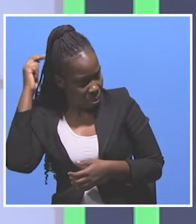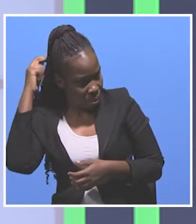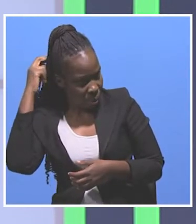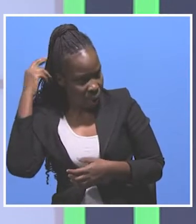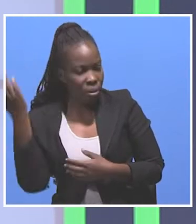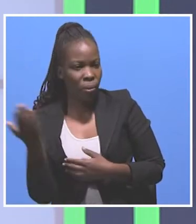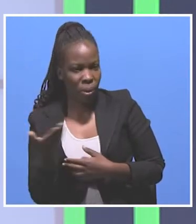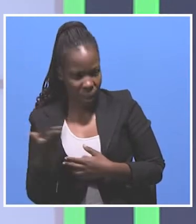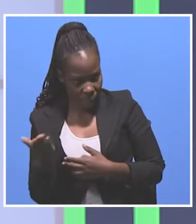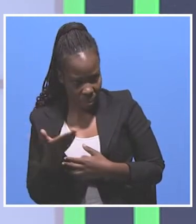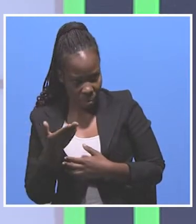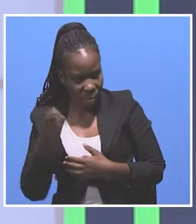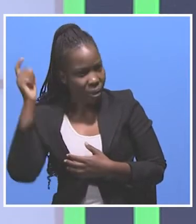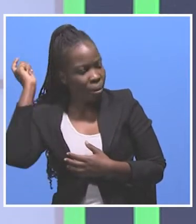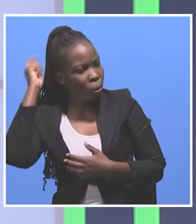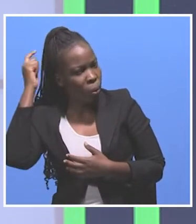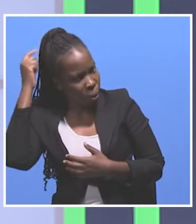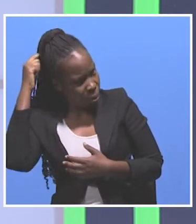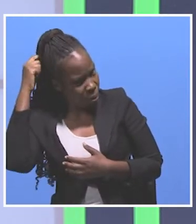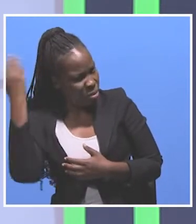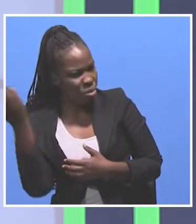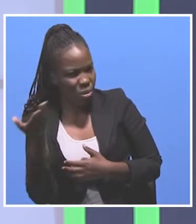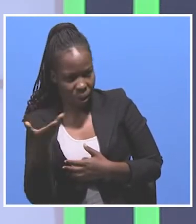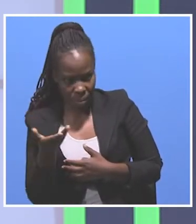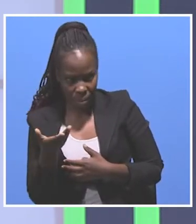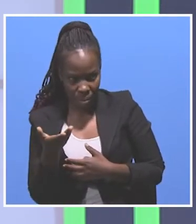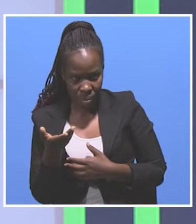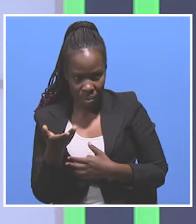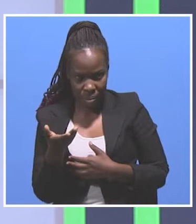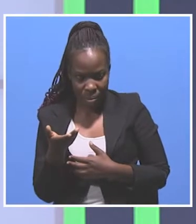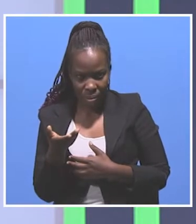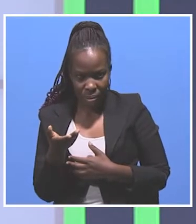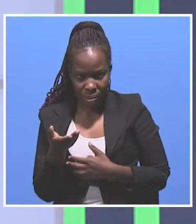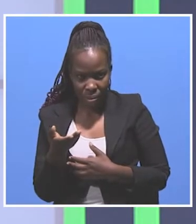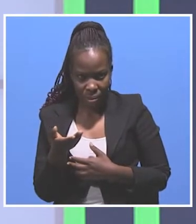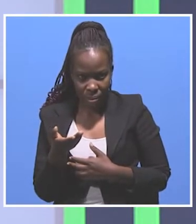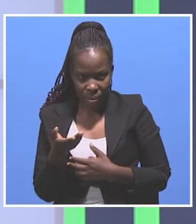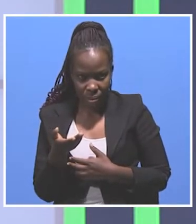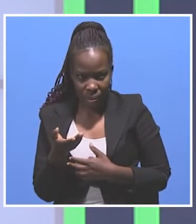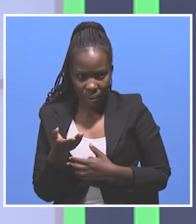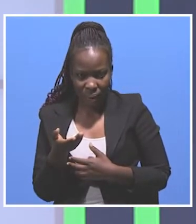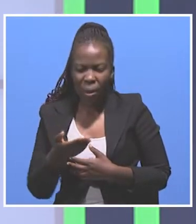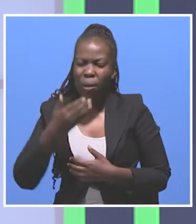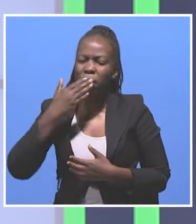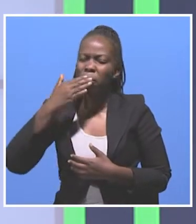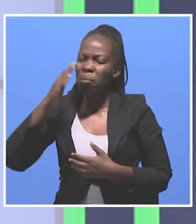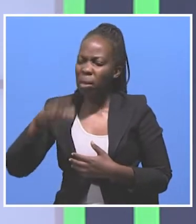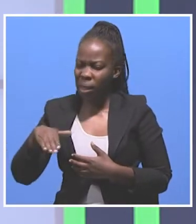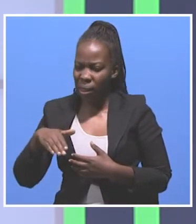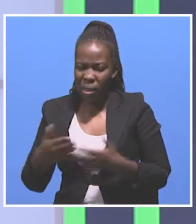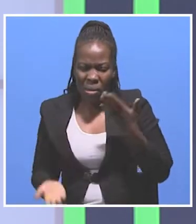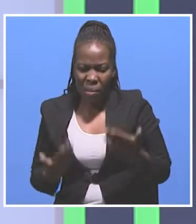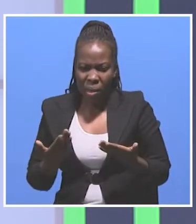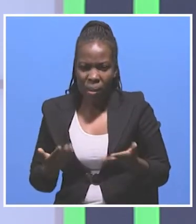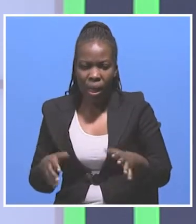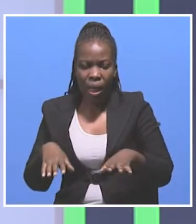way. No brain. Okay? It's so gross. Maybe no legs, no brain,